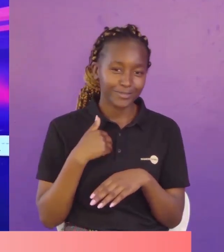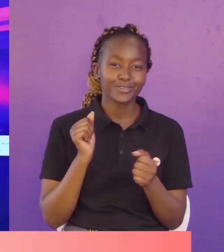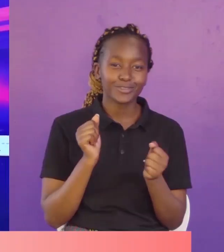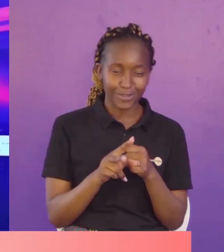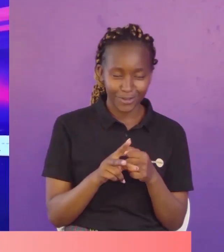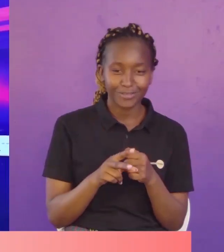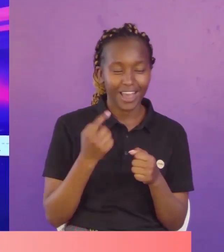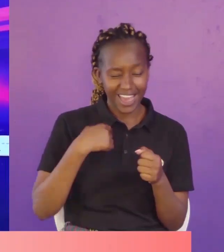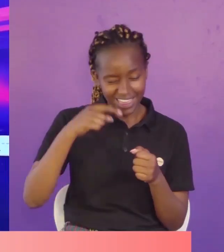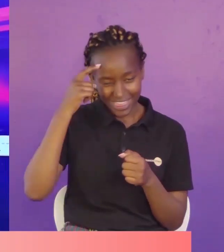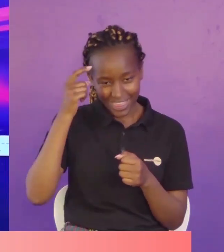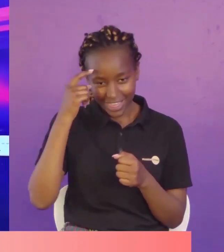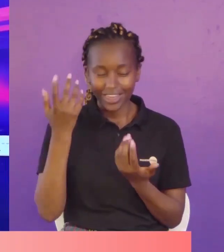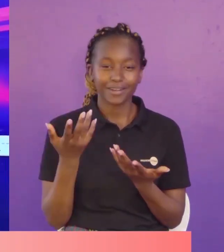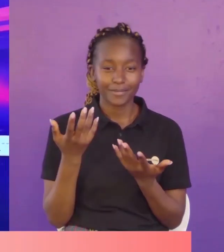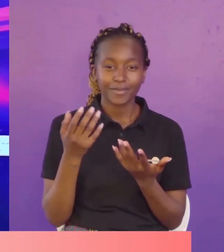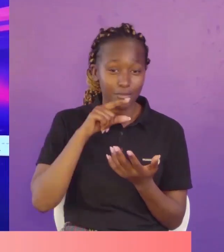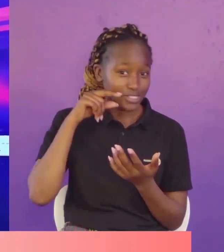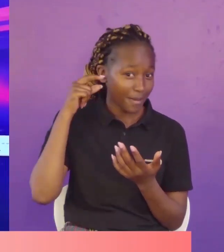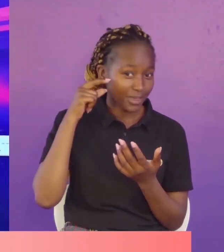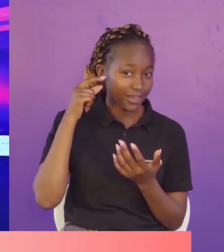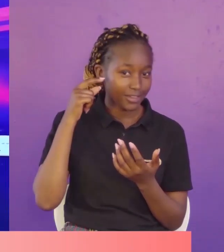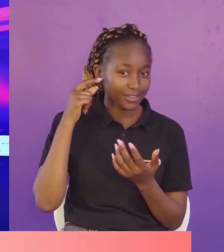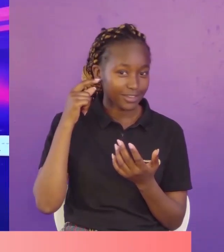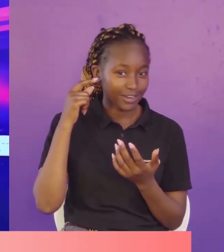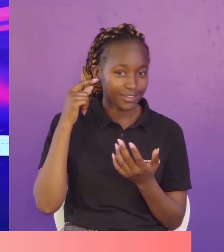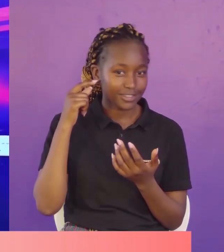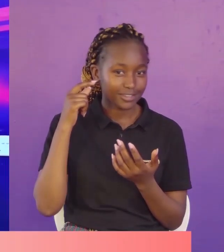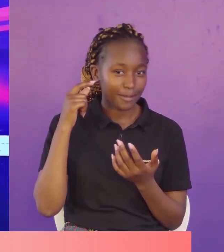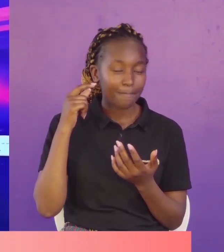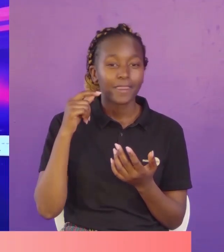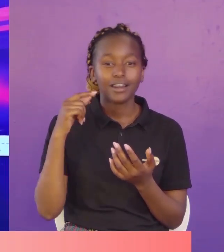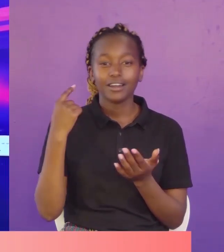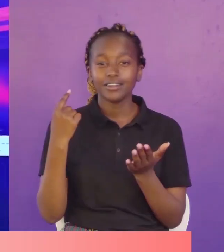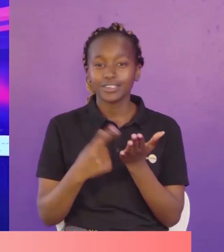Uganda, Mozambique, and Guinea. Yes. And I see Mozambique.